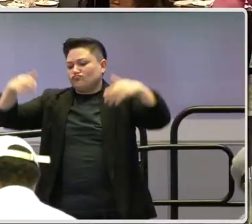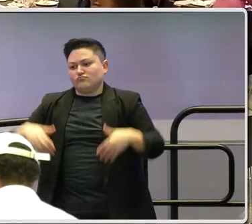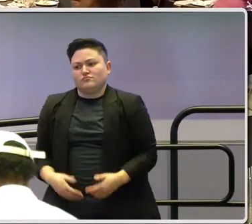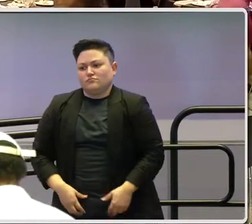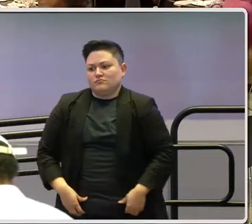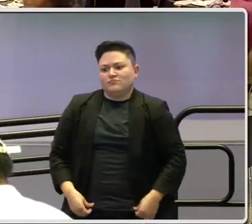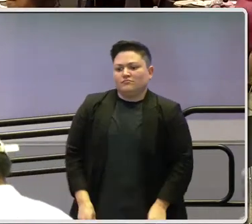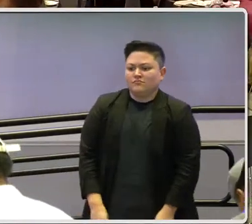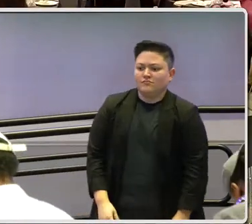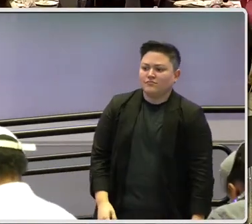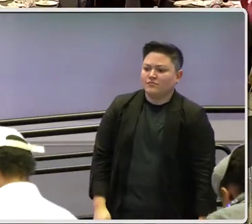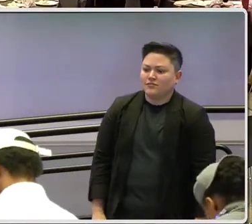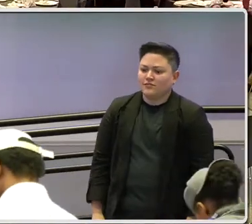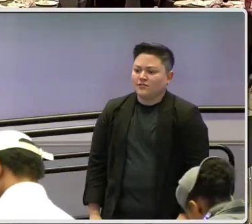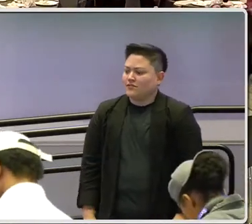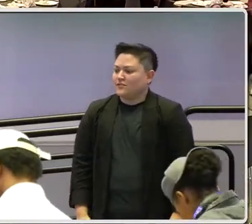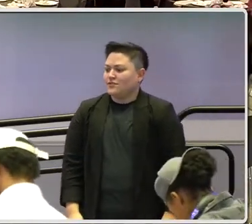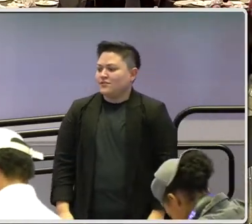I'll put the music back on.